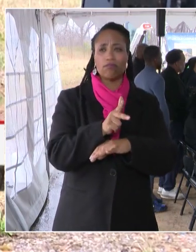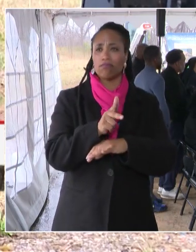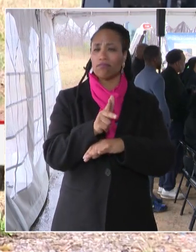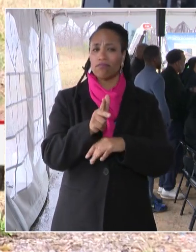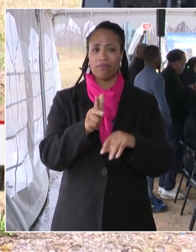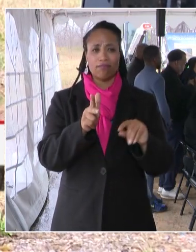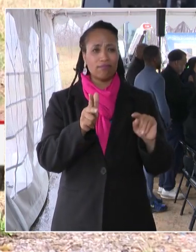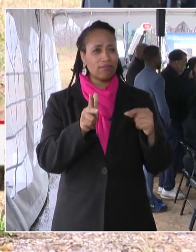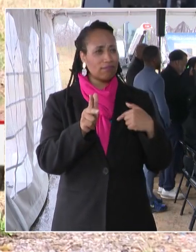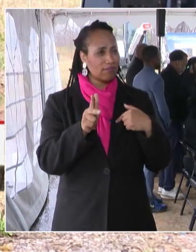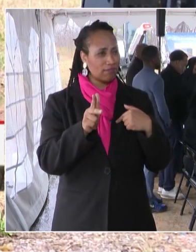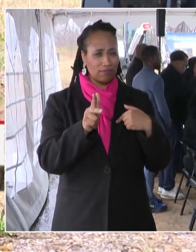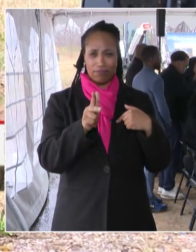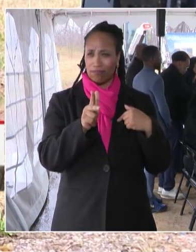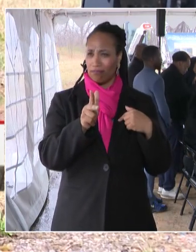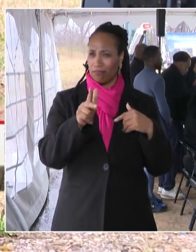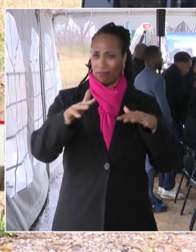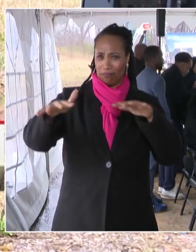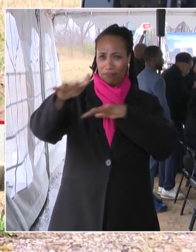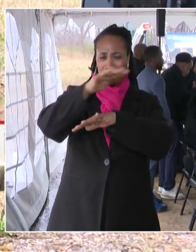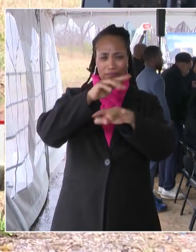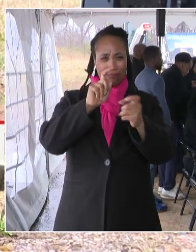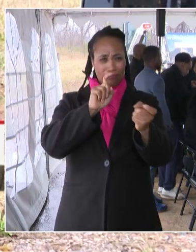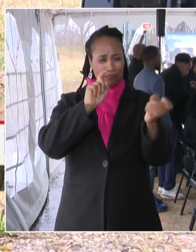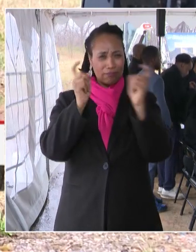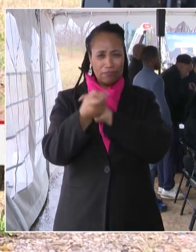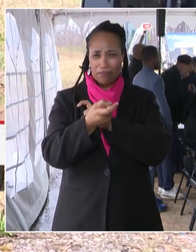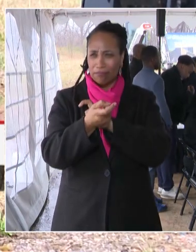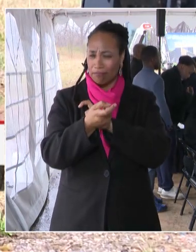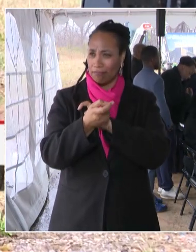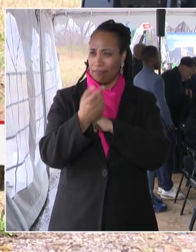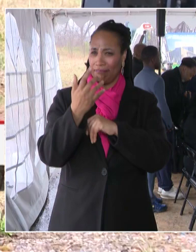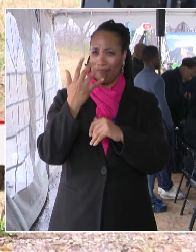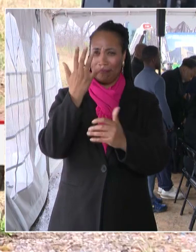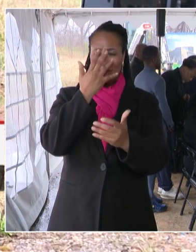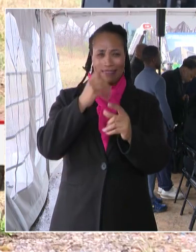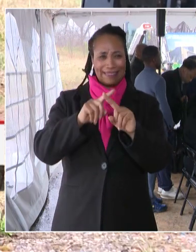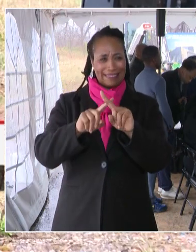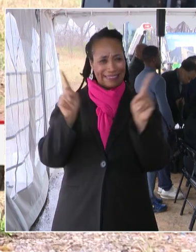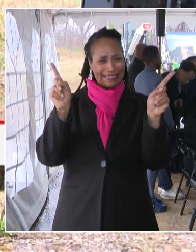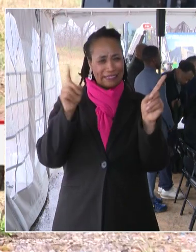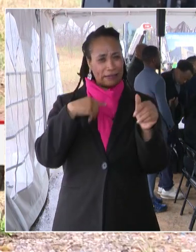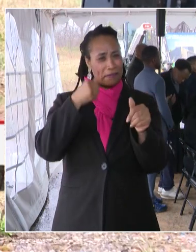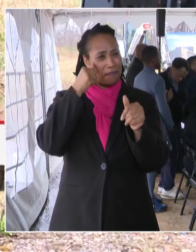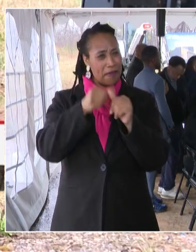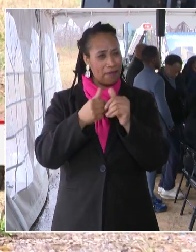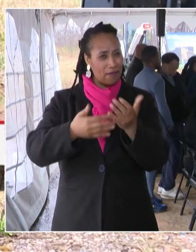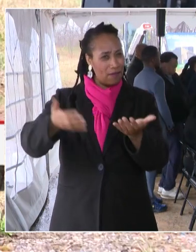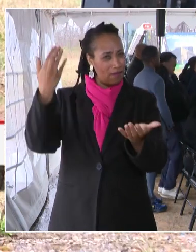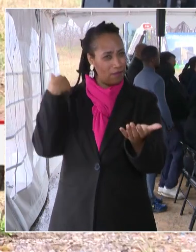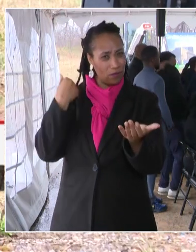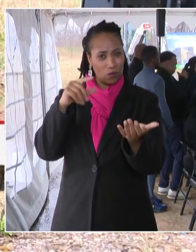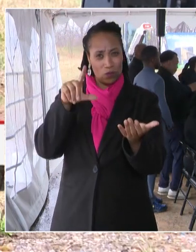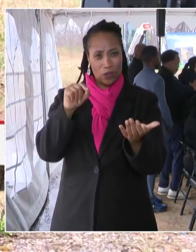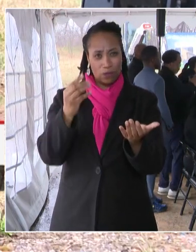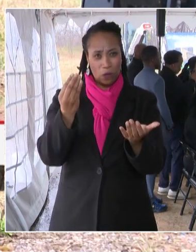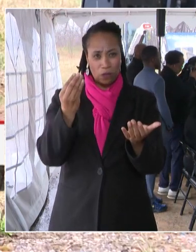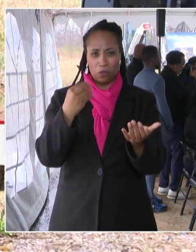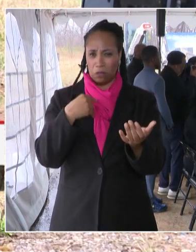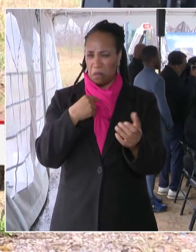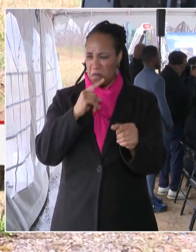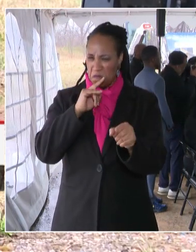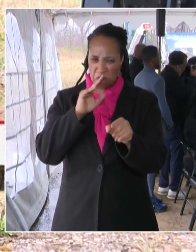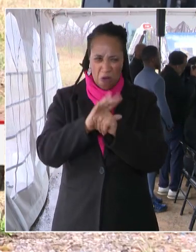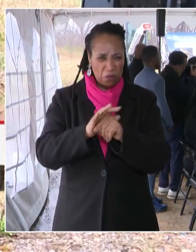site of the school. In 2019, I promised that we would expand child care in the District